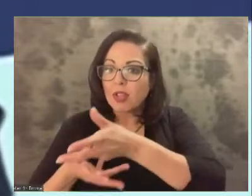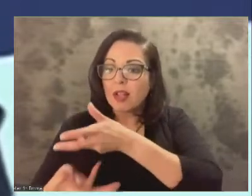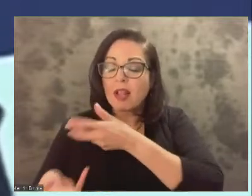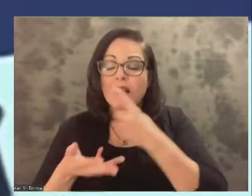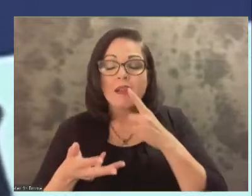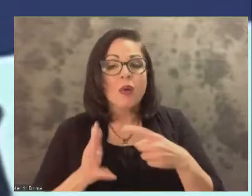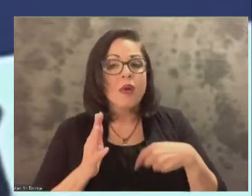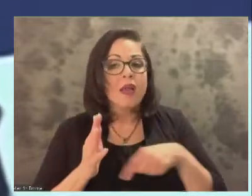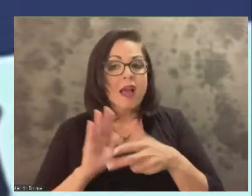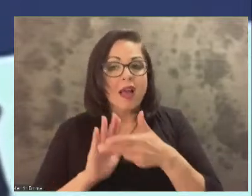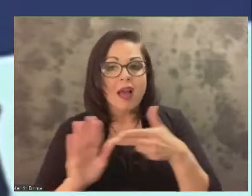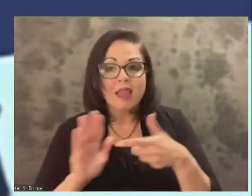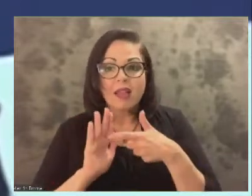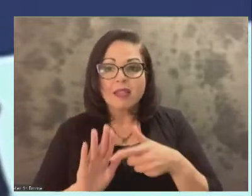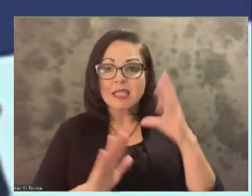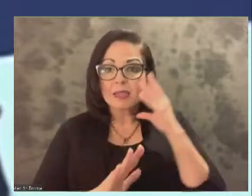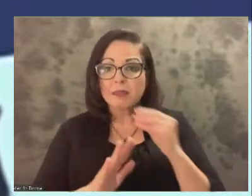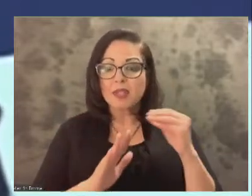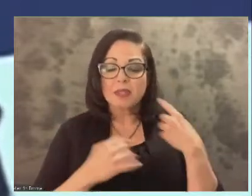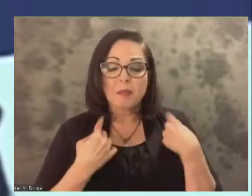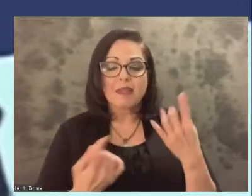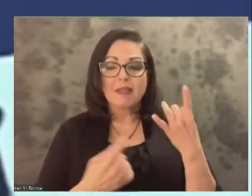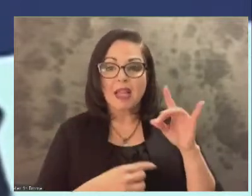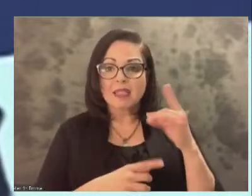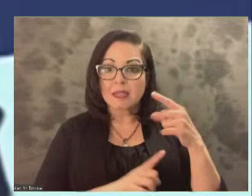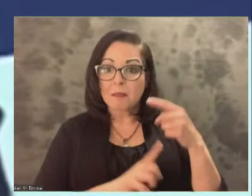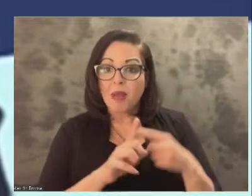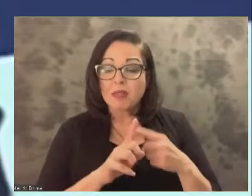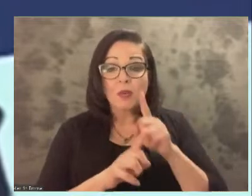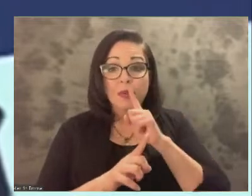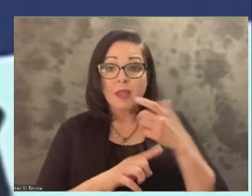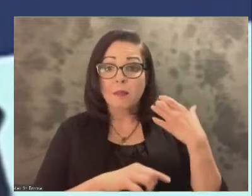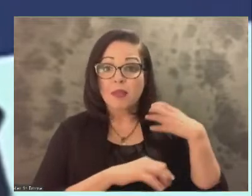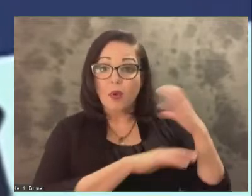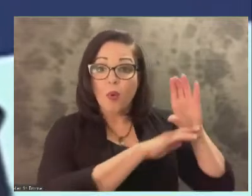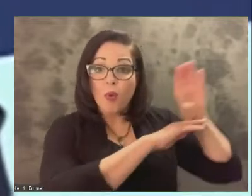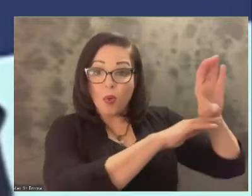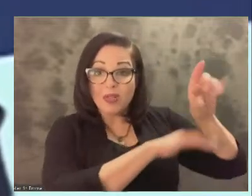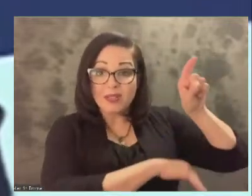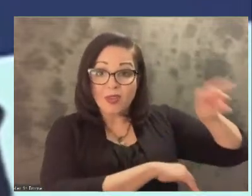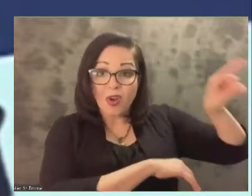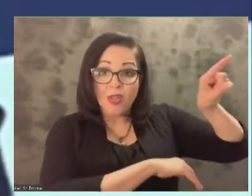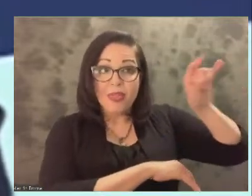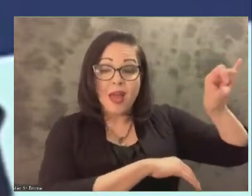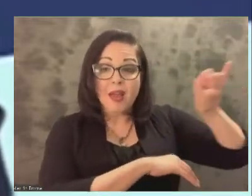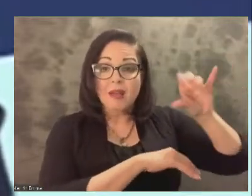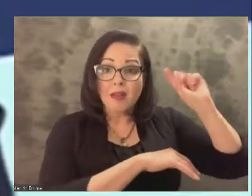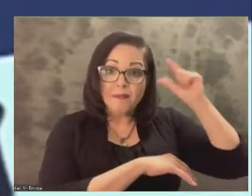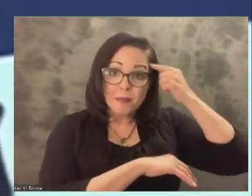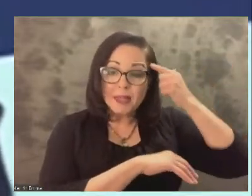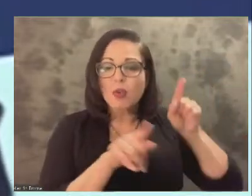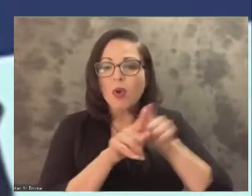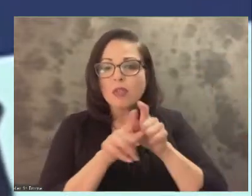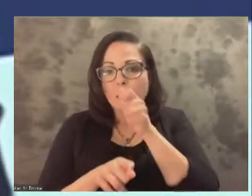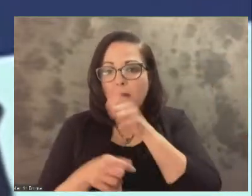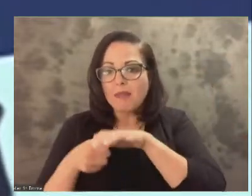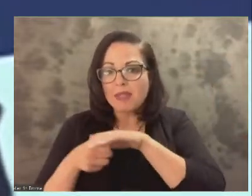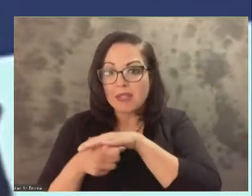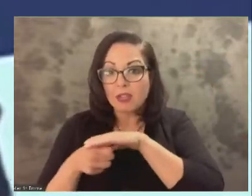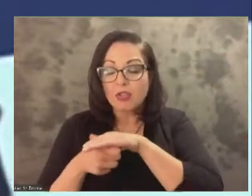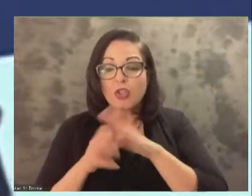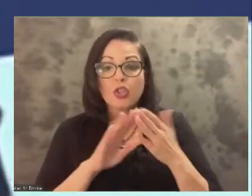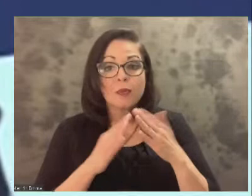the past 18 months puts the onus on the government and also on the private sector, on community leadership,